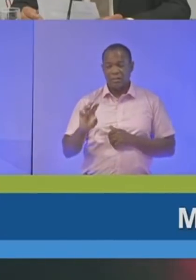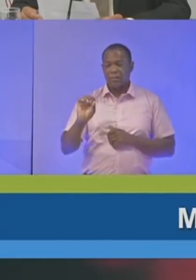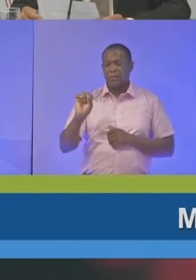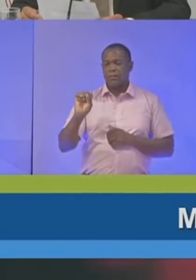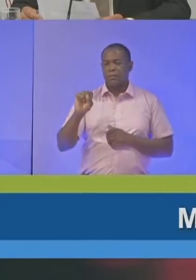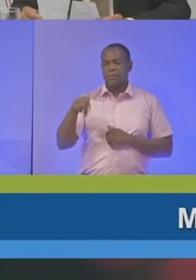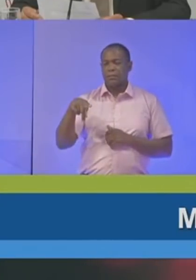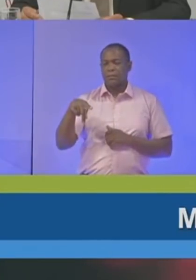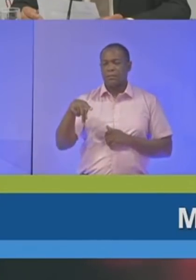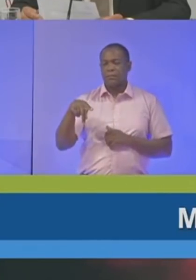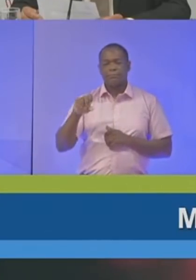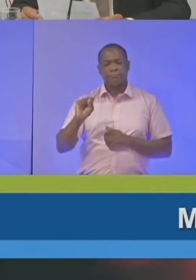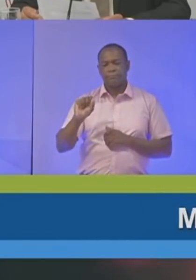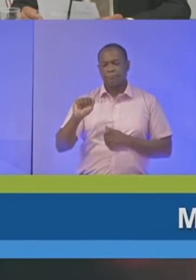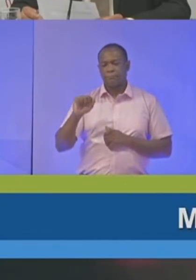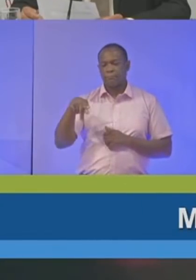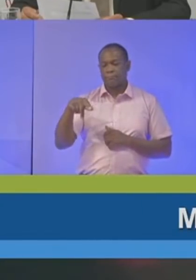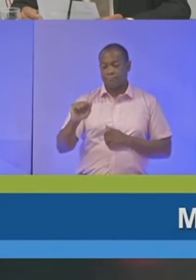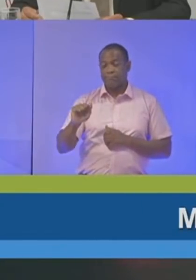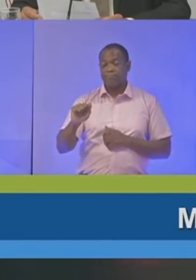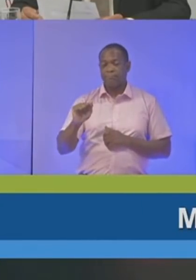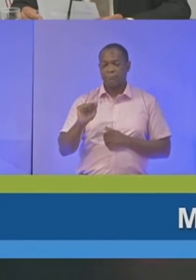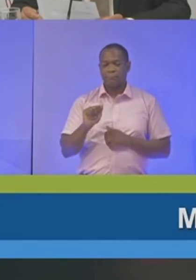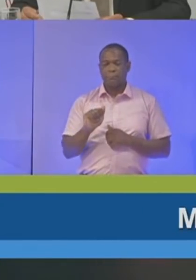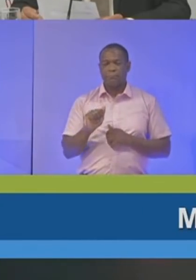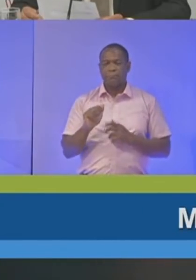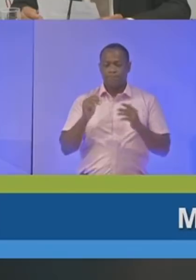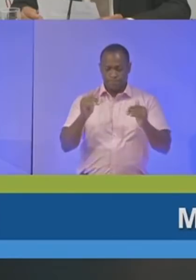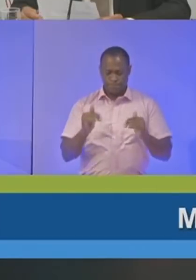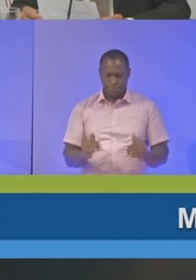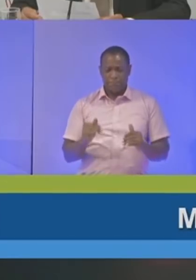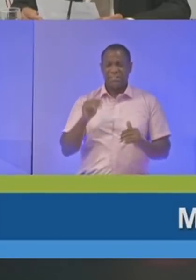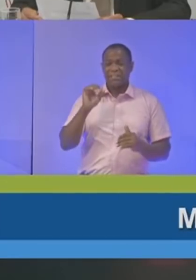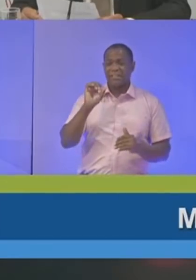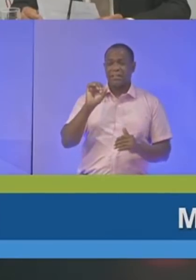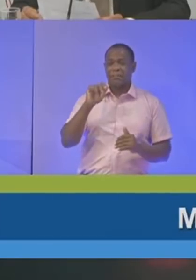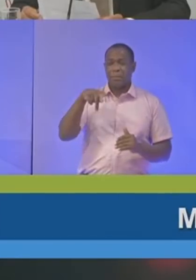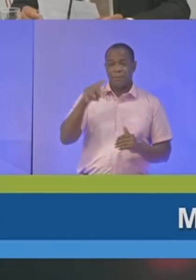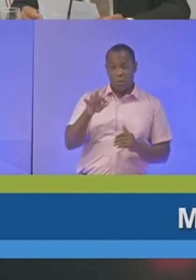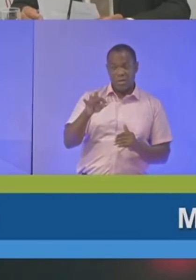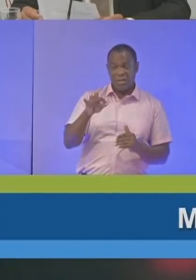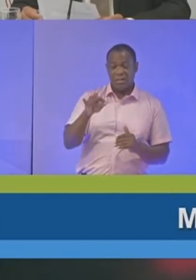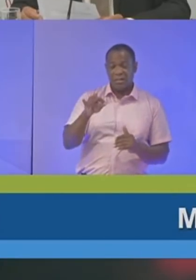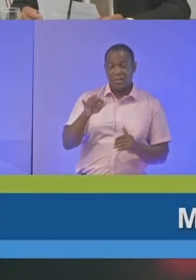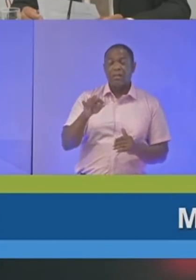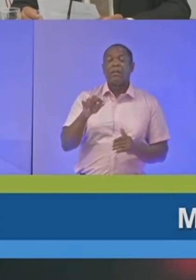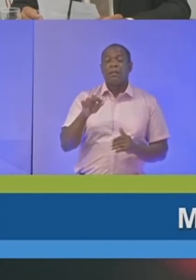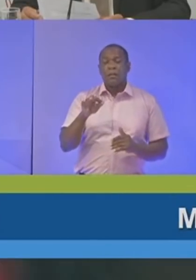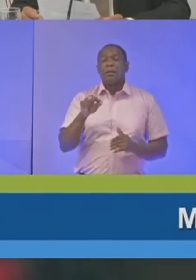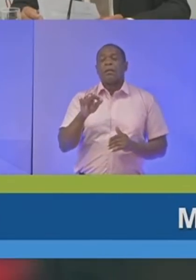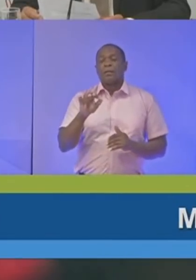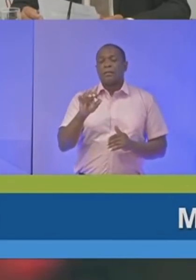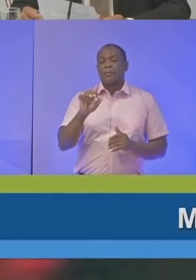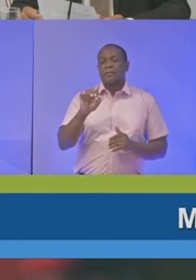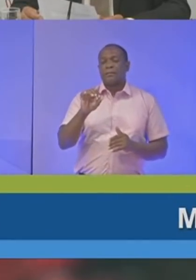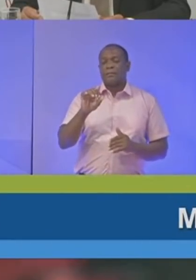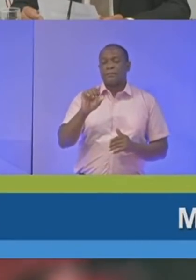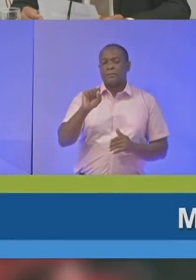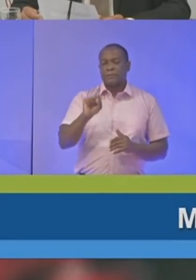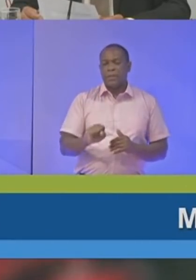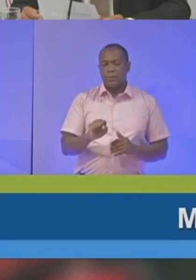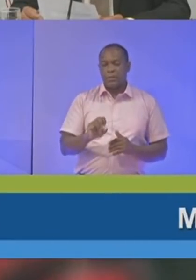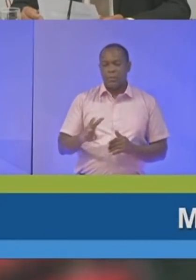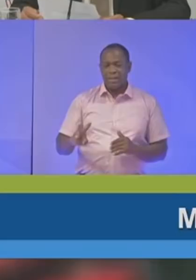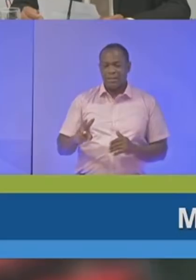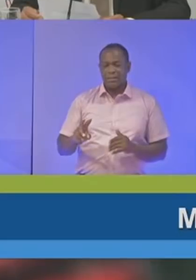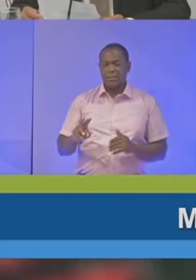Point Fortin, Southwest Regional Indoor Sporting Arena, DB Health Center. And for Tobago,